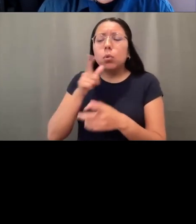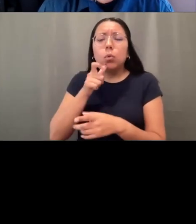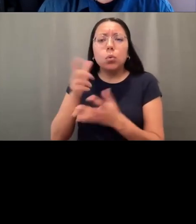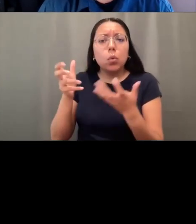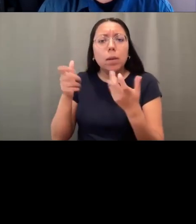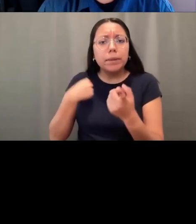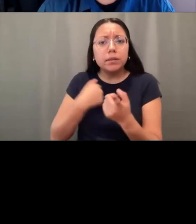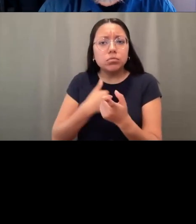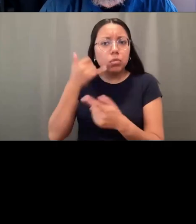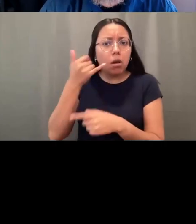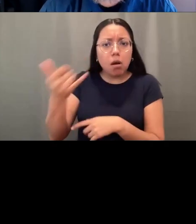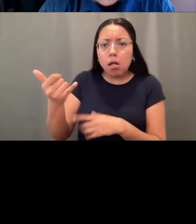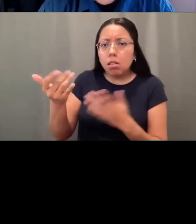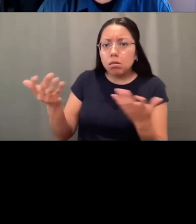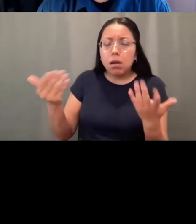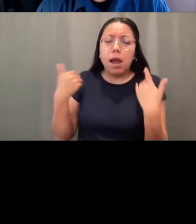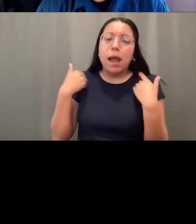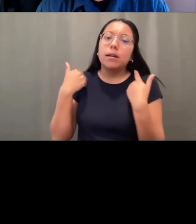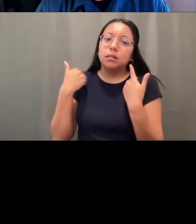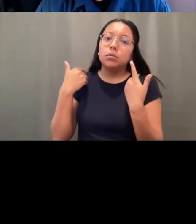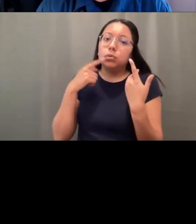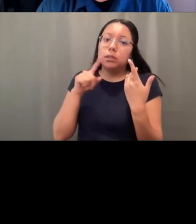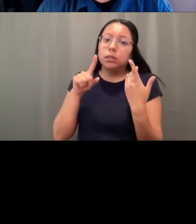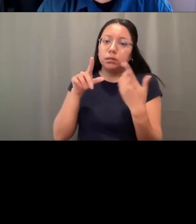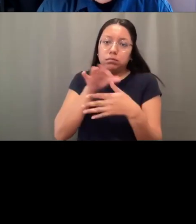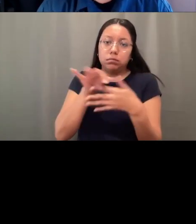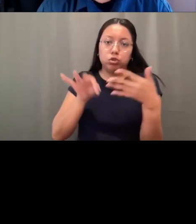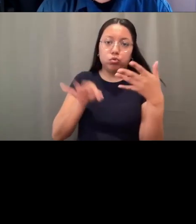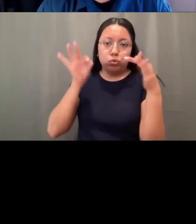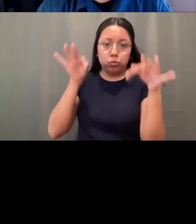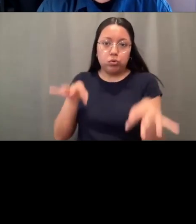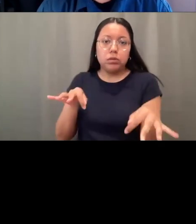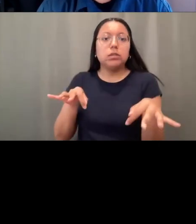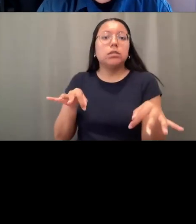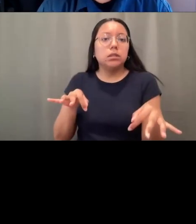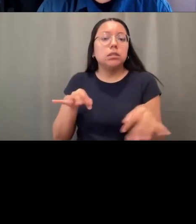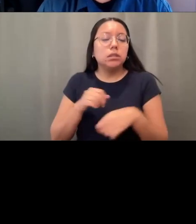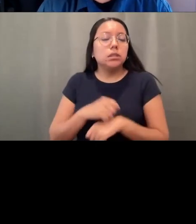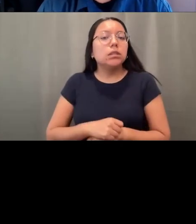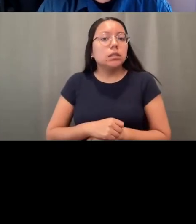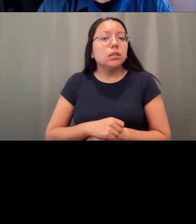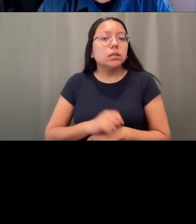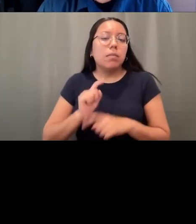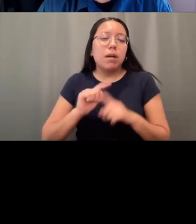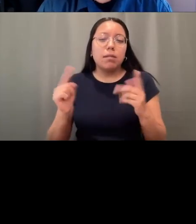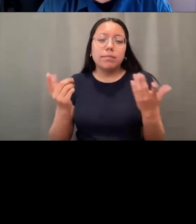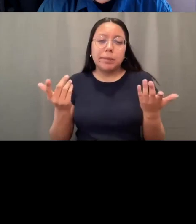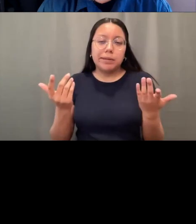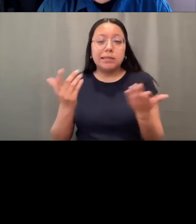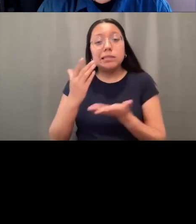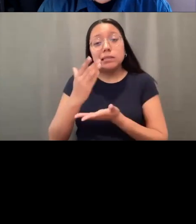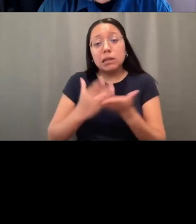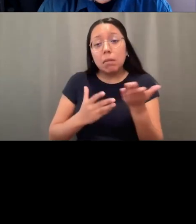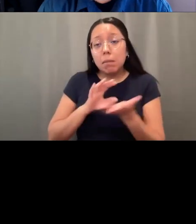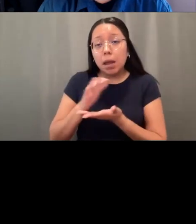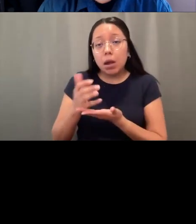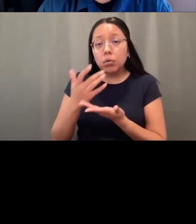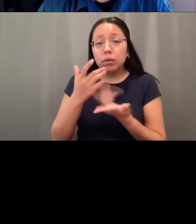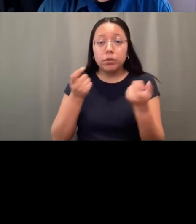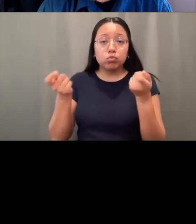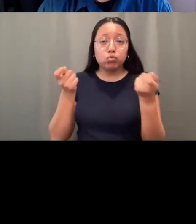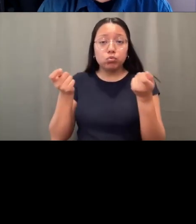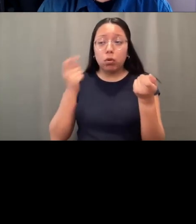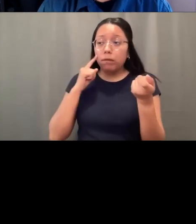that. Don't know what the rest of the interaction was like, but that was at least some amount of control and